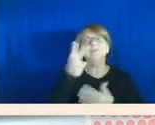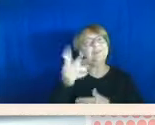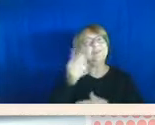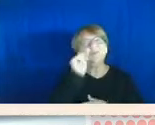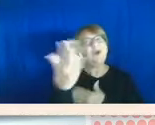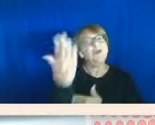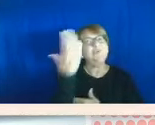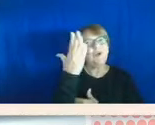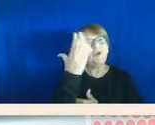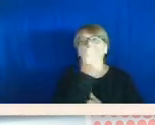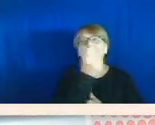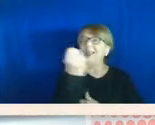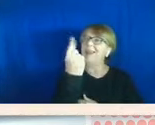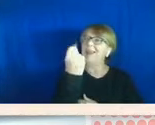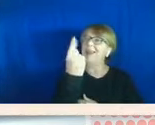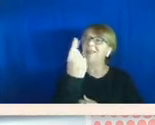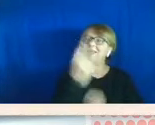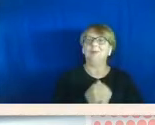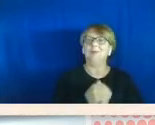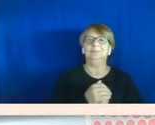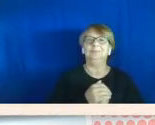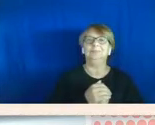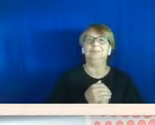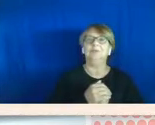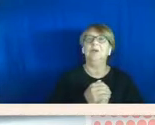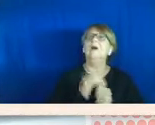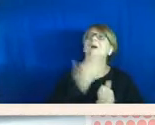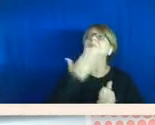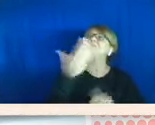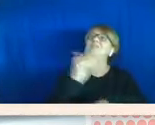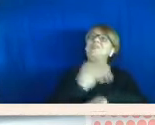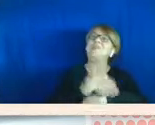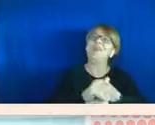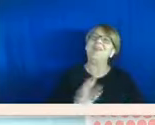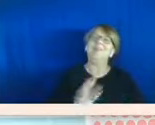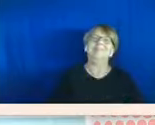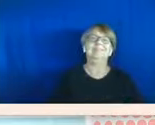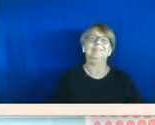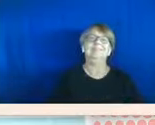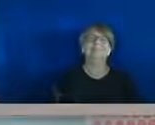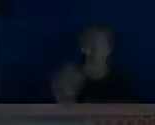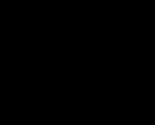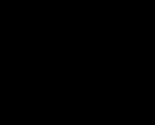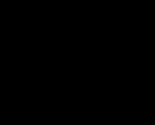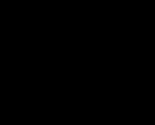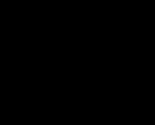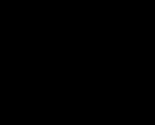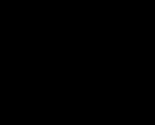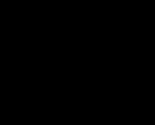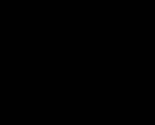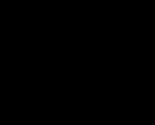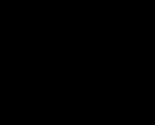11 o'clock. So until then, have a good night. Thanks, everybody. Thank you.